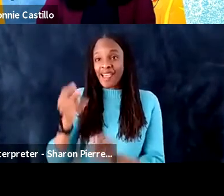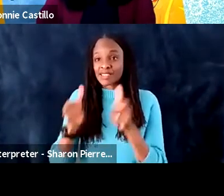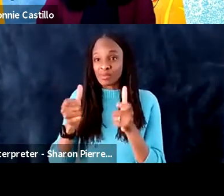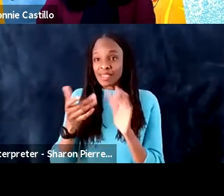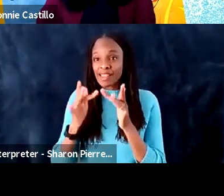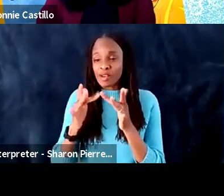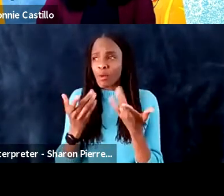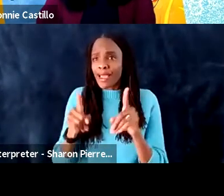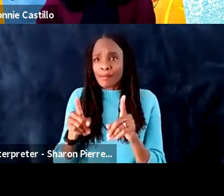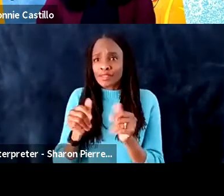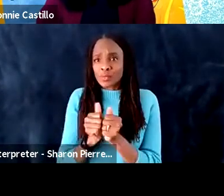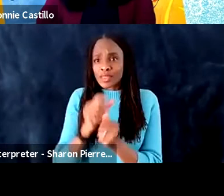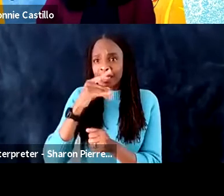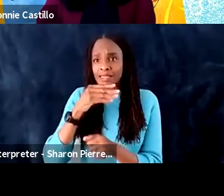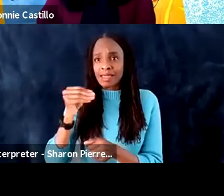and their families?